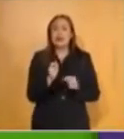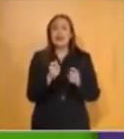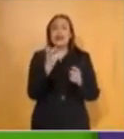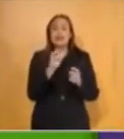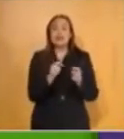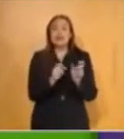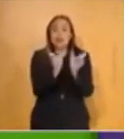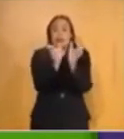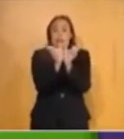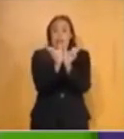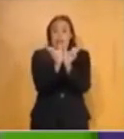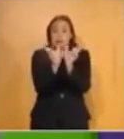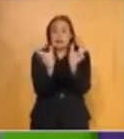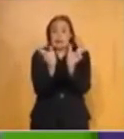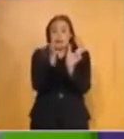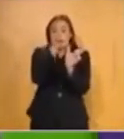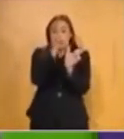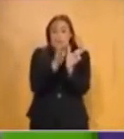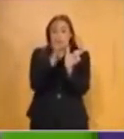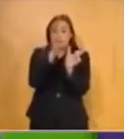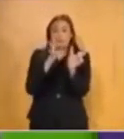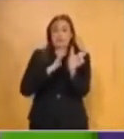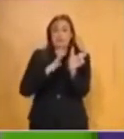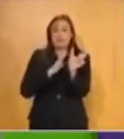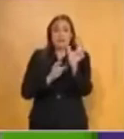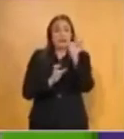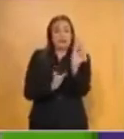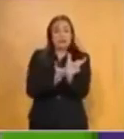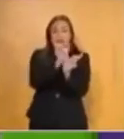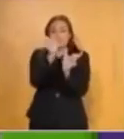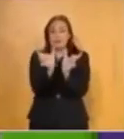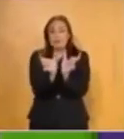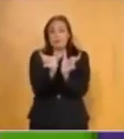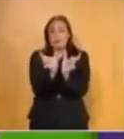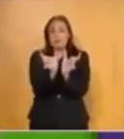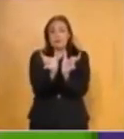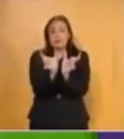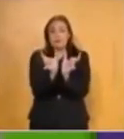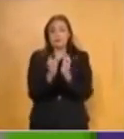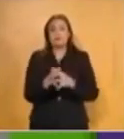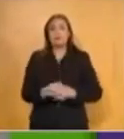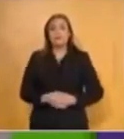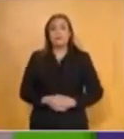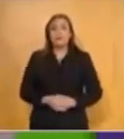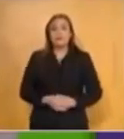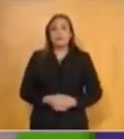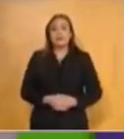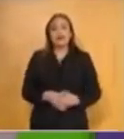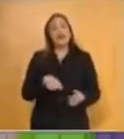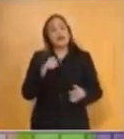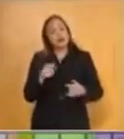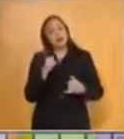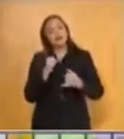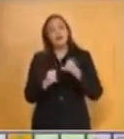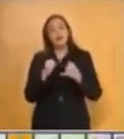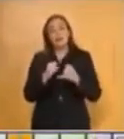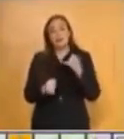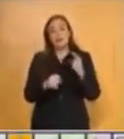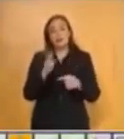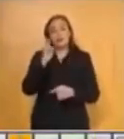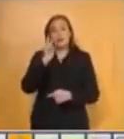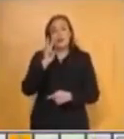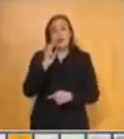the panels. Los gutters son los espacios que se encuentran entre los paneles o recuadros. And finally, here are